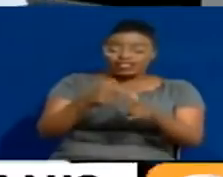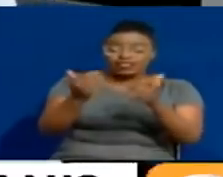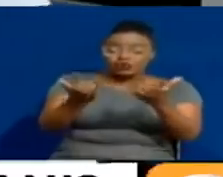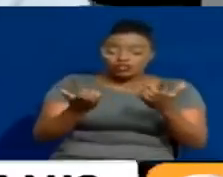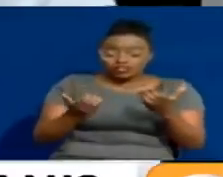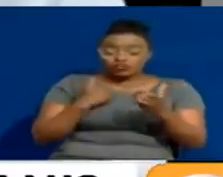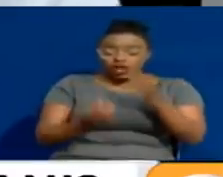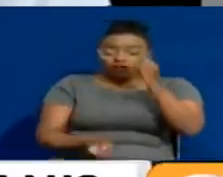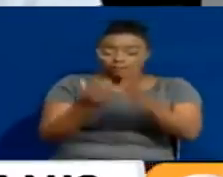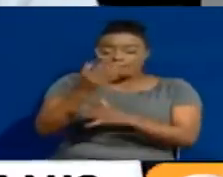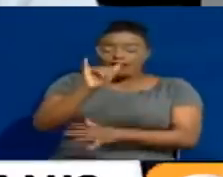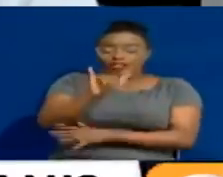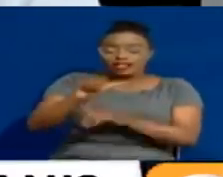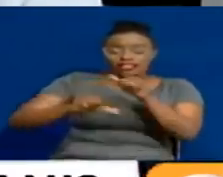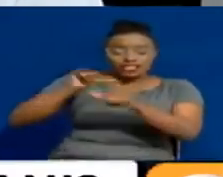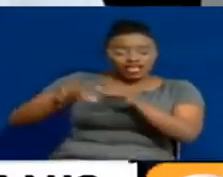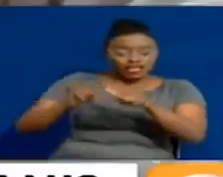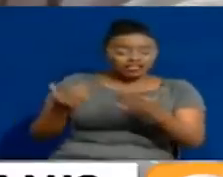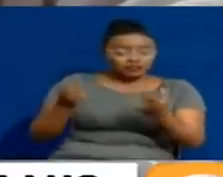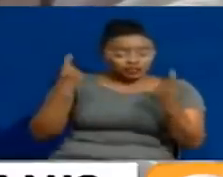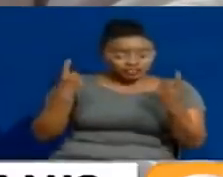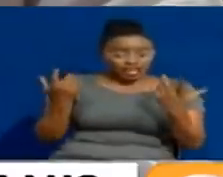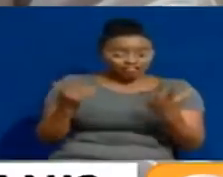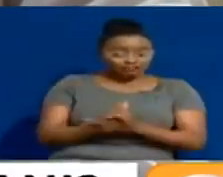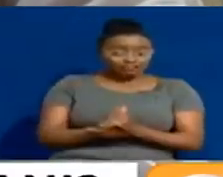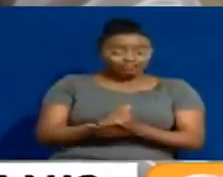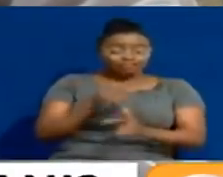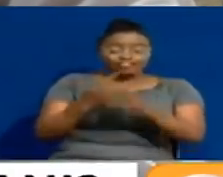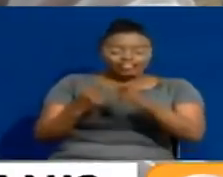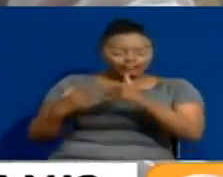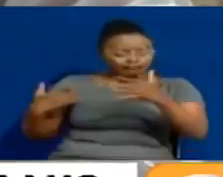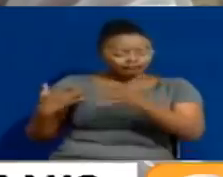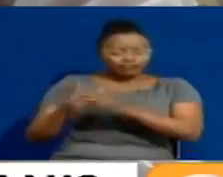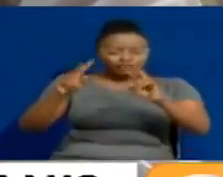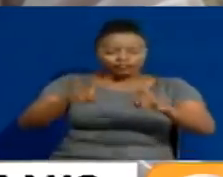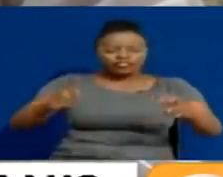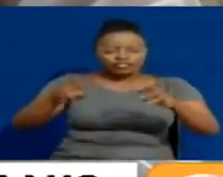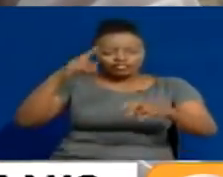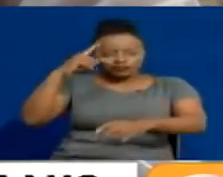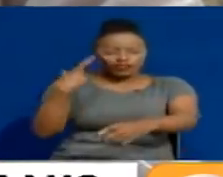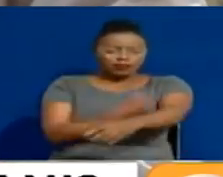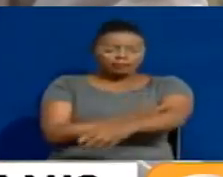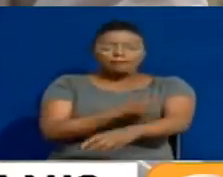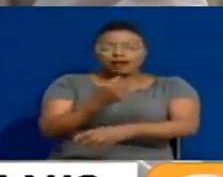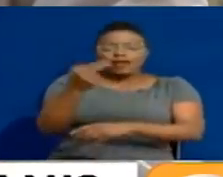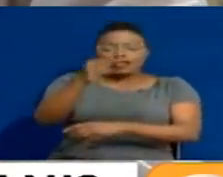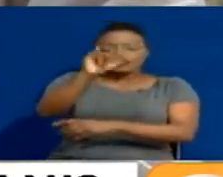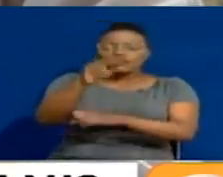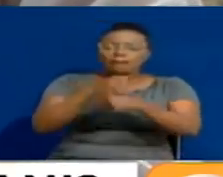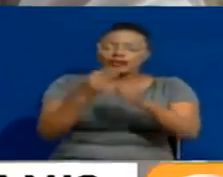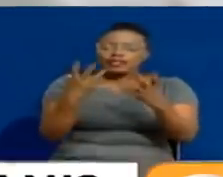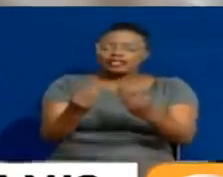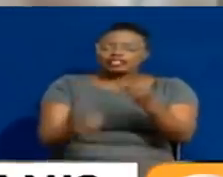needs to come up with that kind of science there, right? Miongo mingi ya utafiti wa chanjo ya HIV